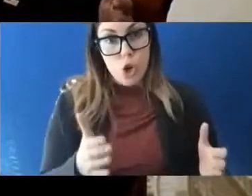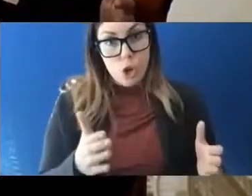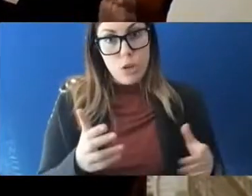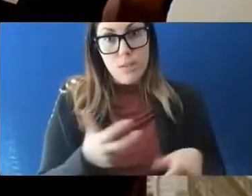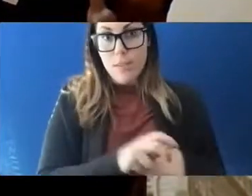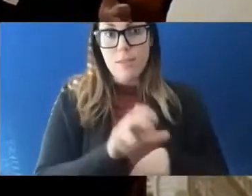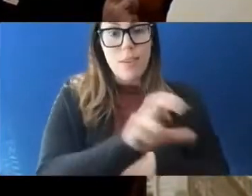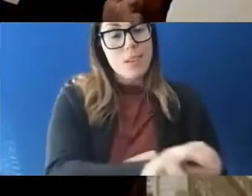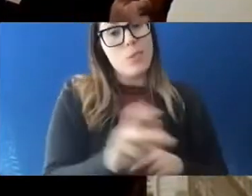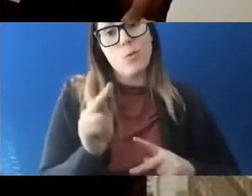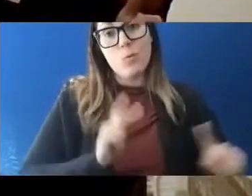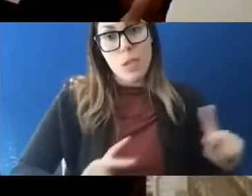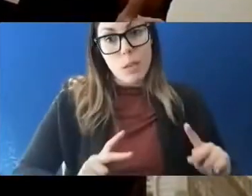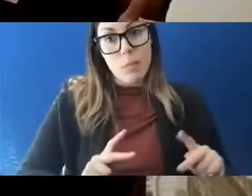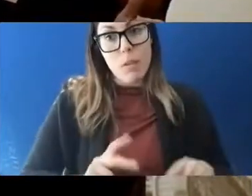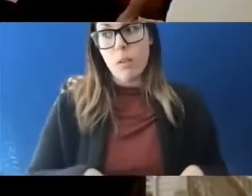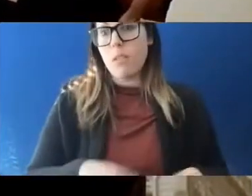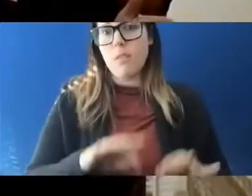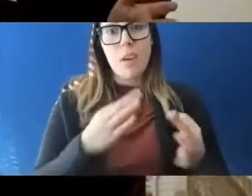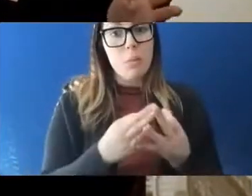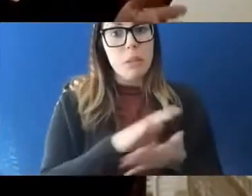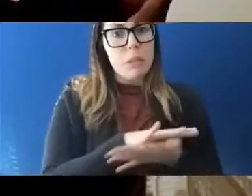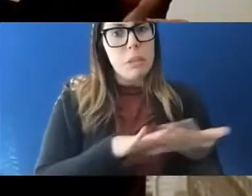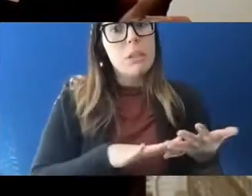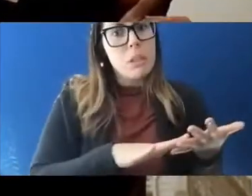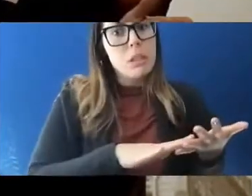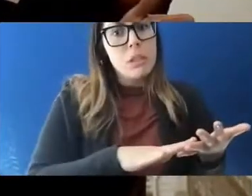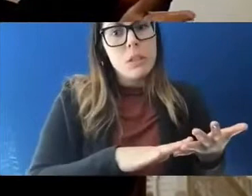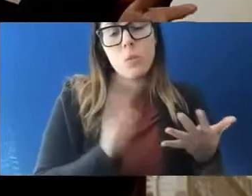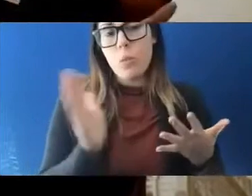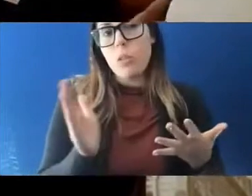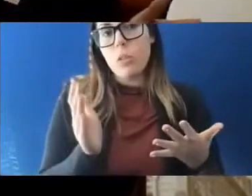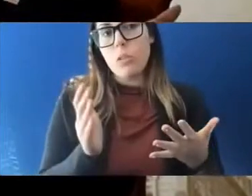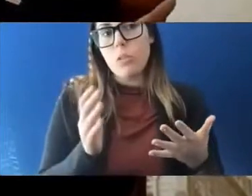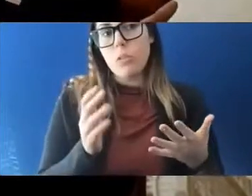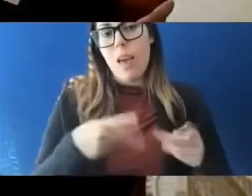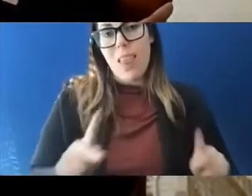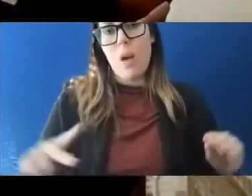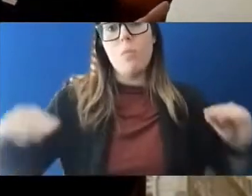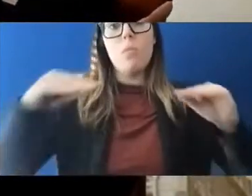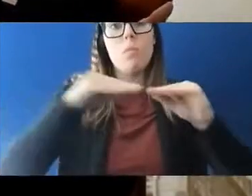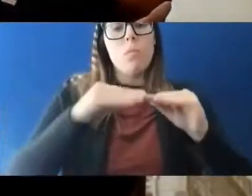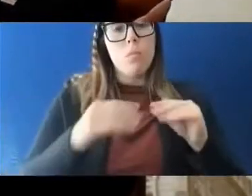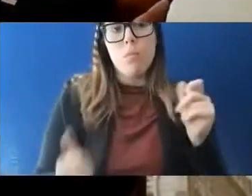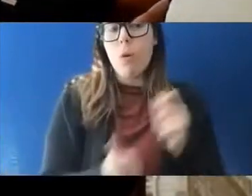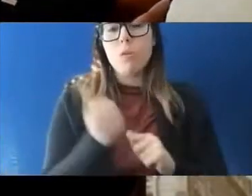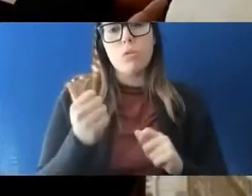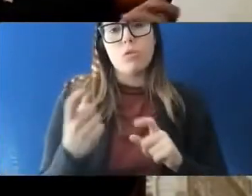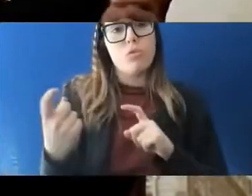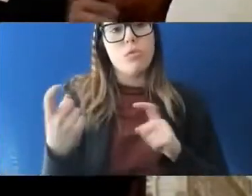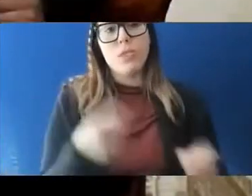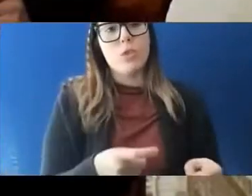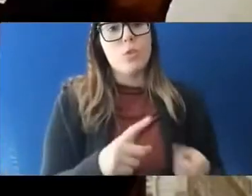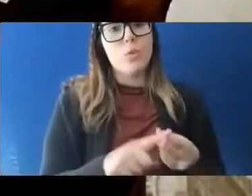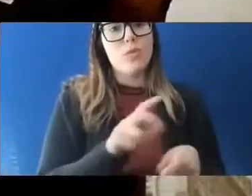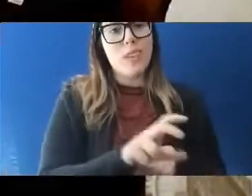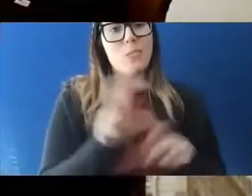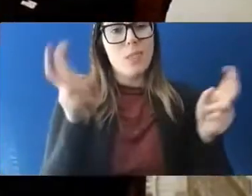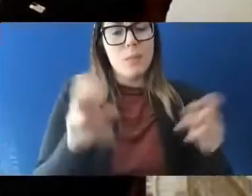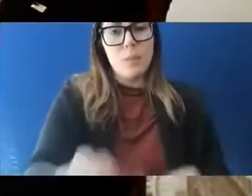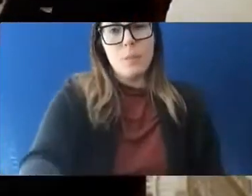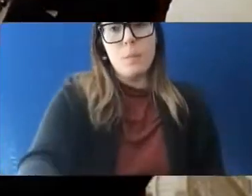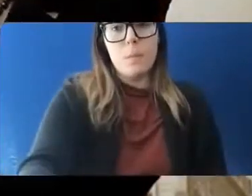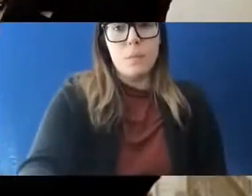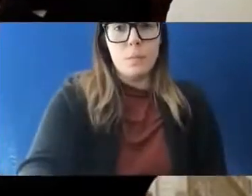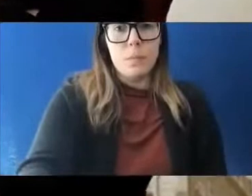in people, investing in families will yield the greatest return on our investment. And so you